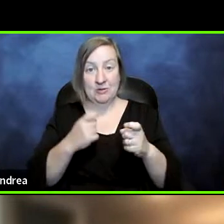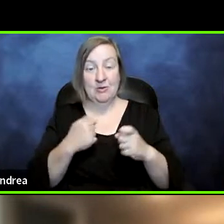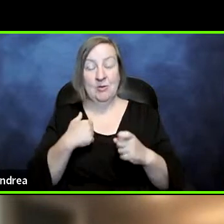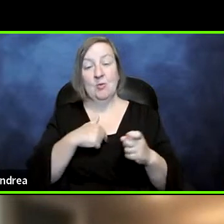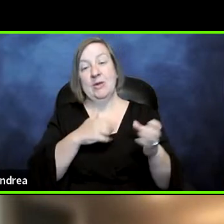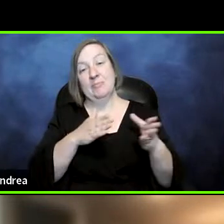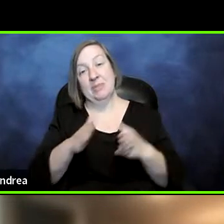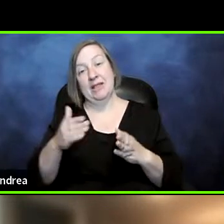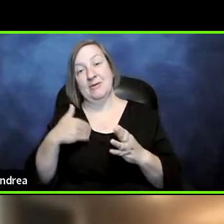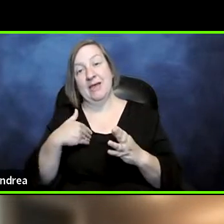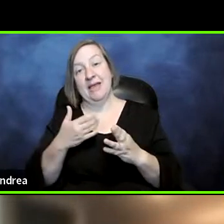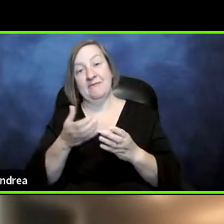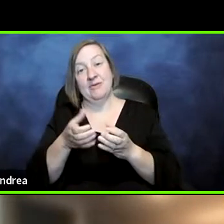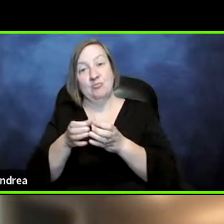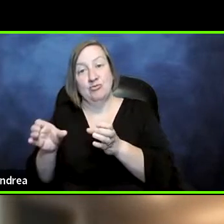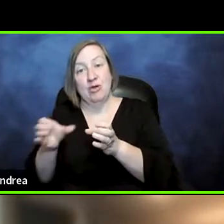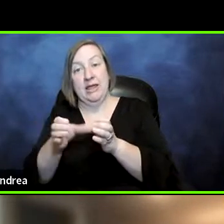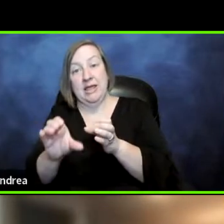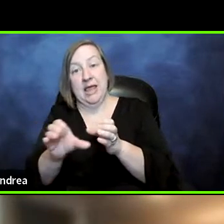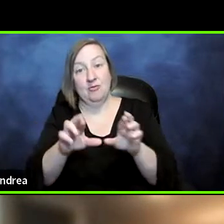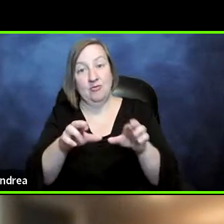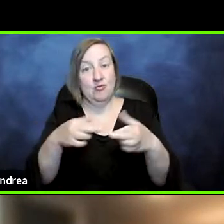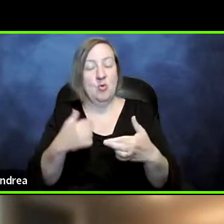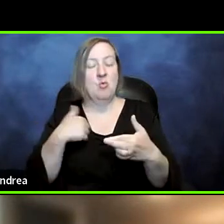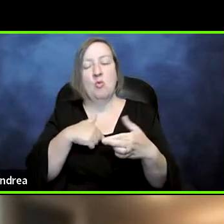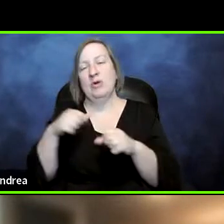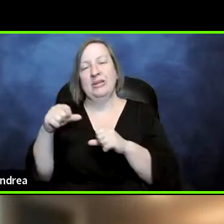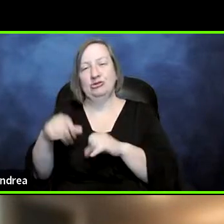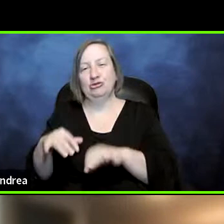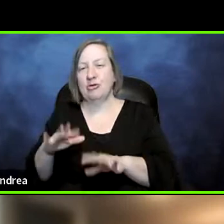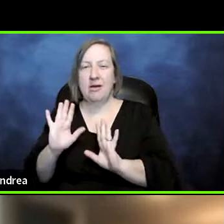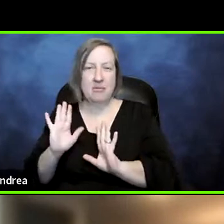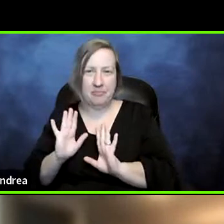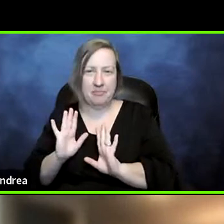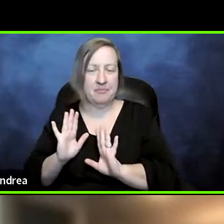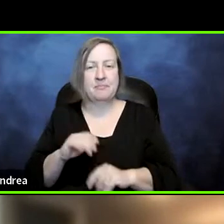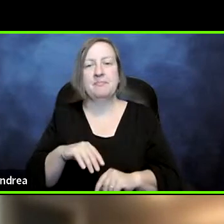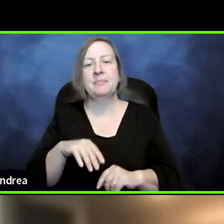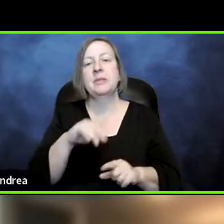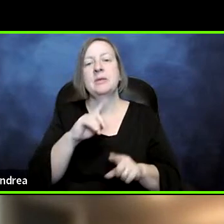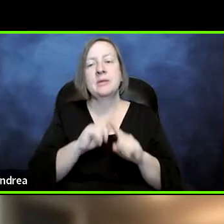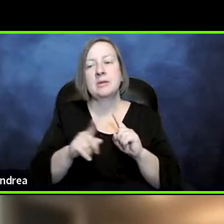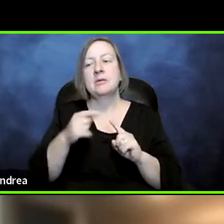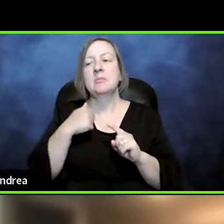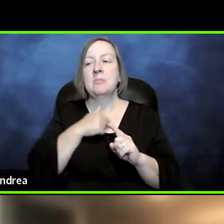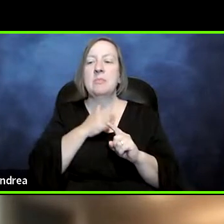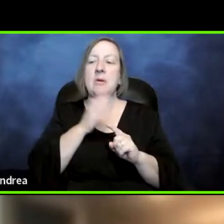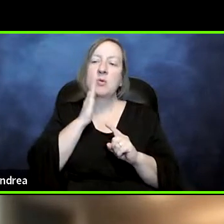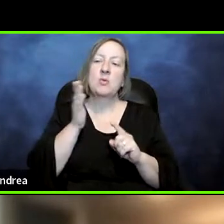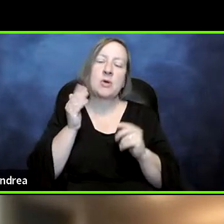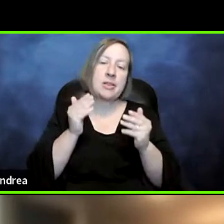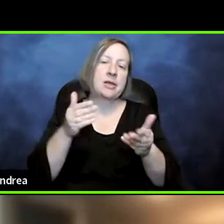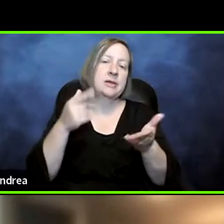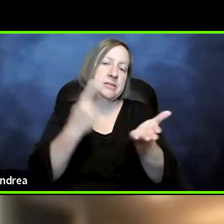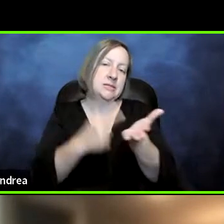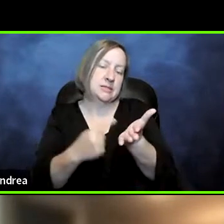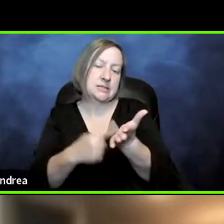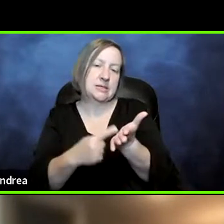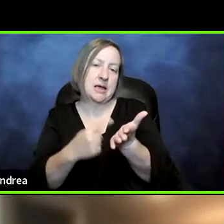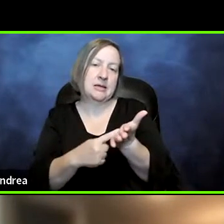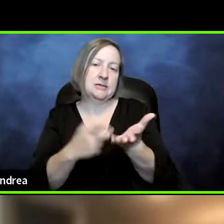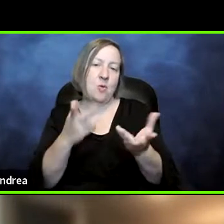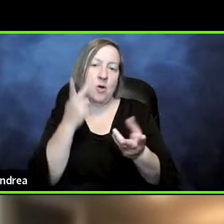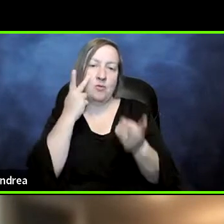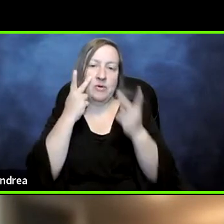have some breakout rooms, and we're not now, but we are going to discuss some of what we've